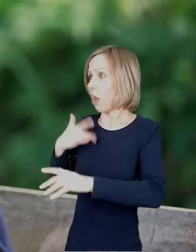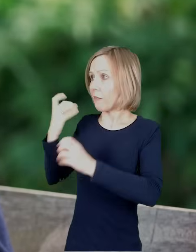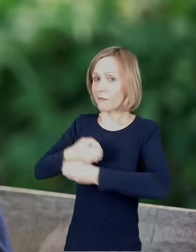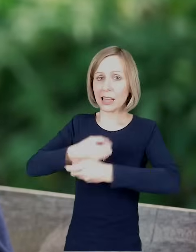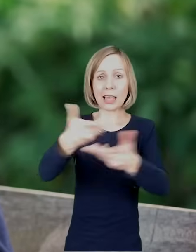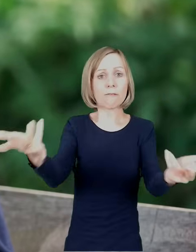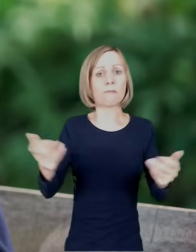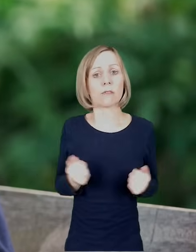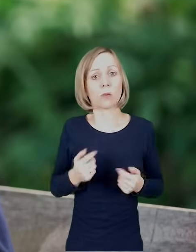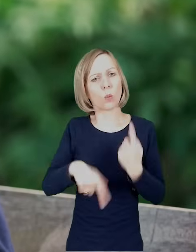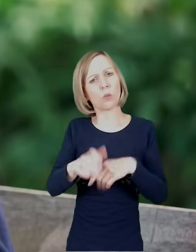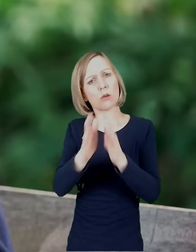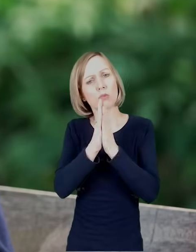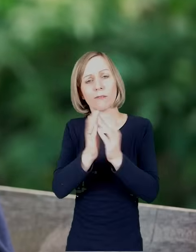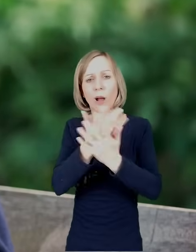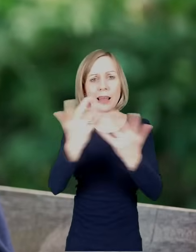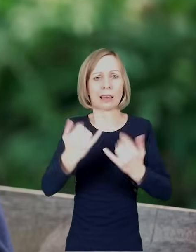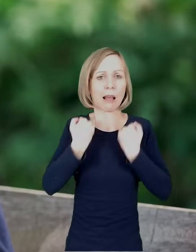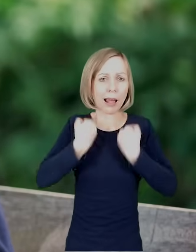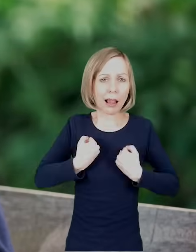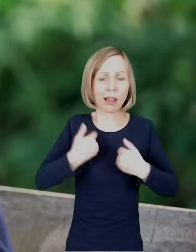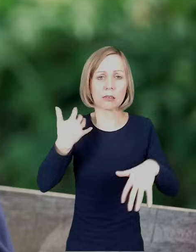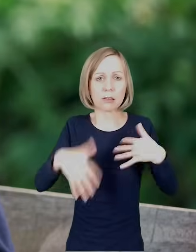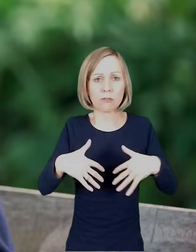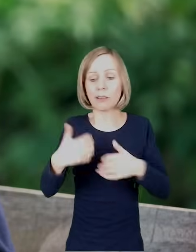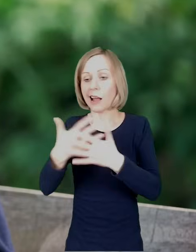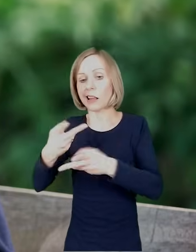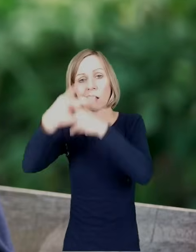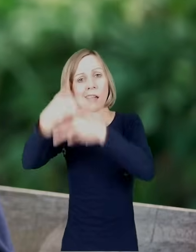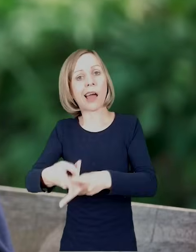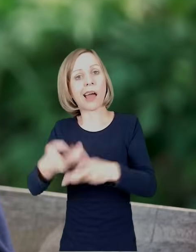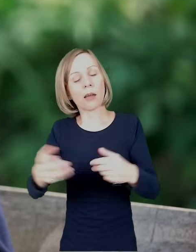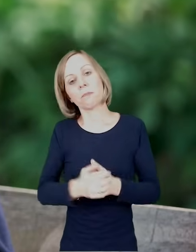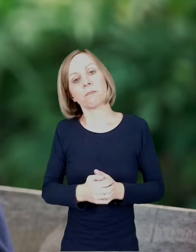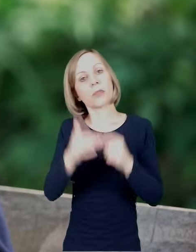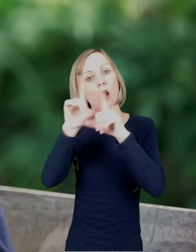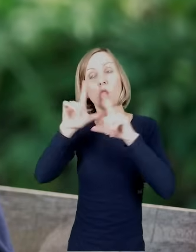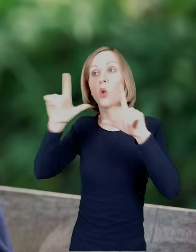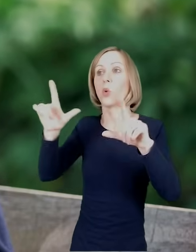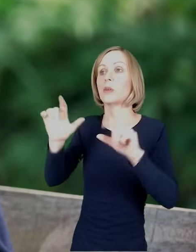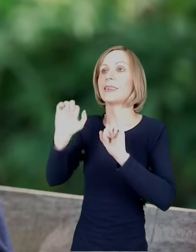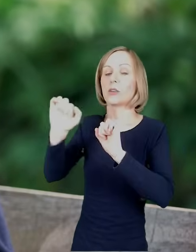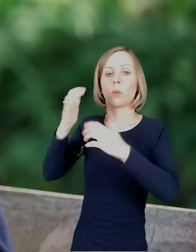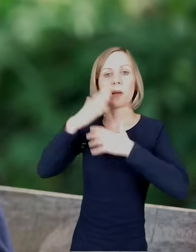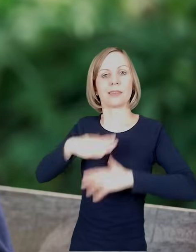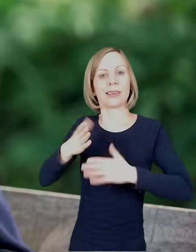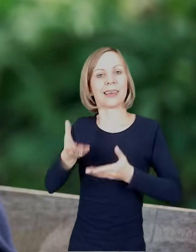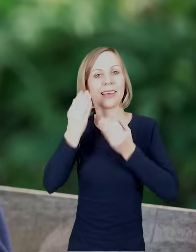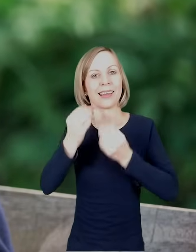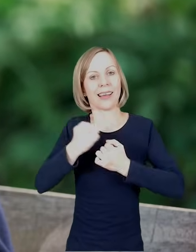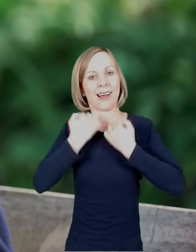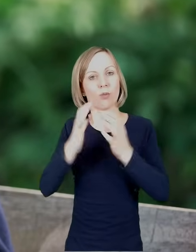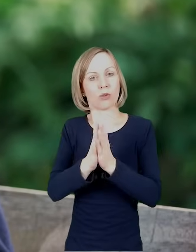all. We pray for all who are sick and suffering this day, and for all those who care for them. Lord, in your